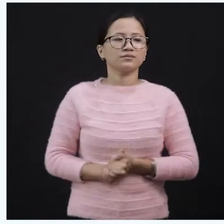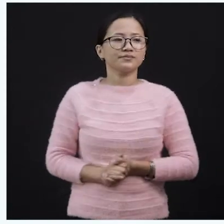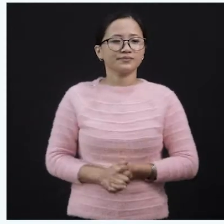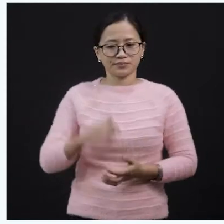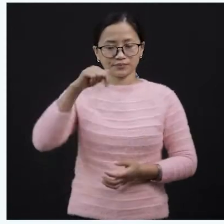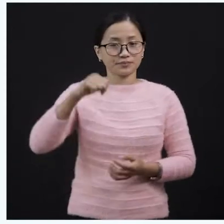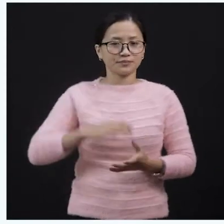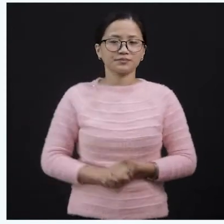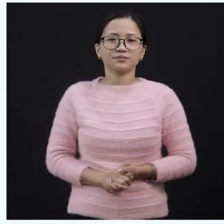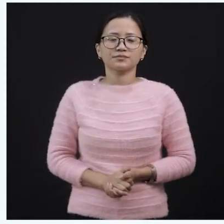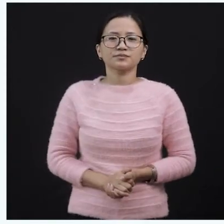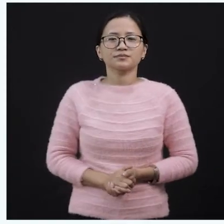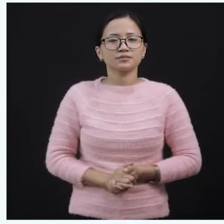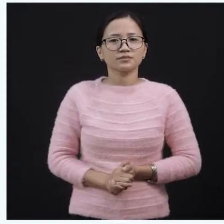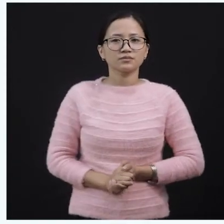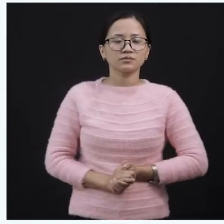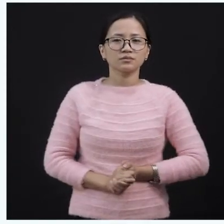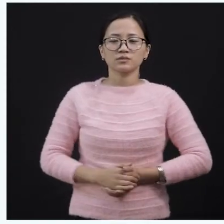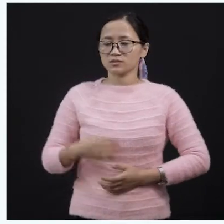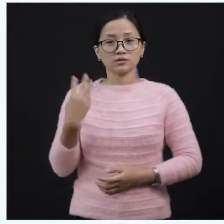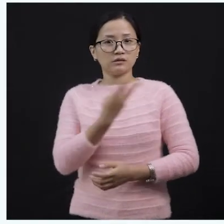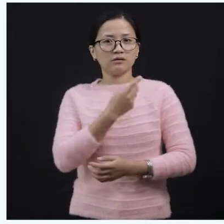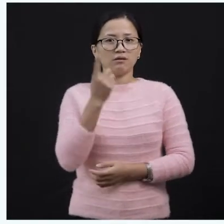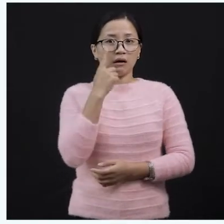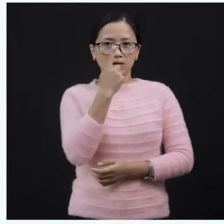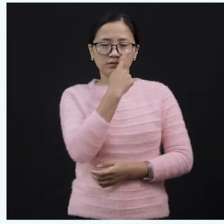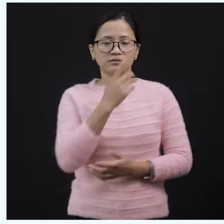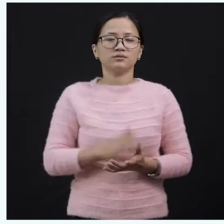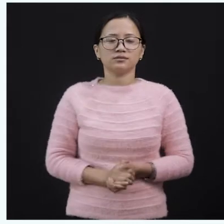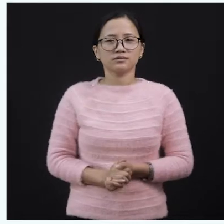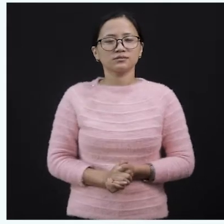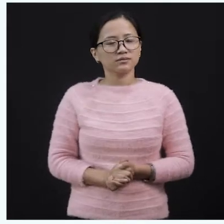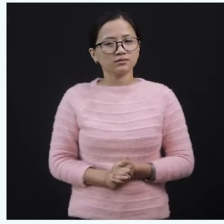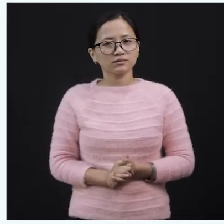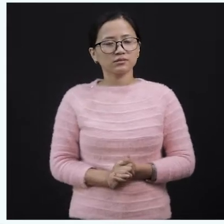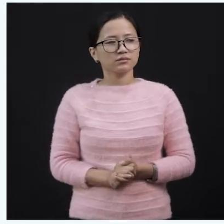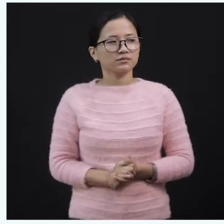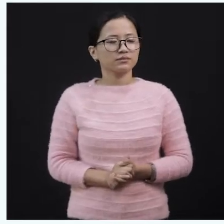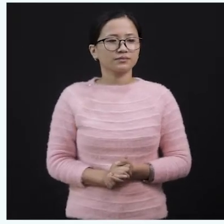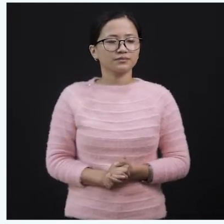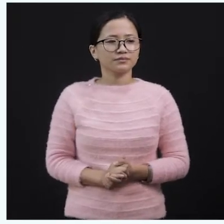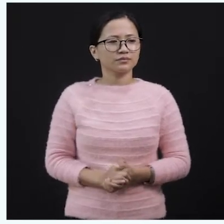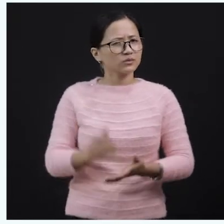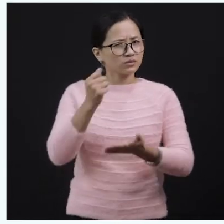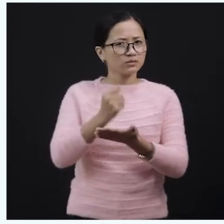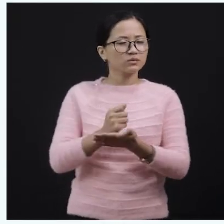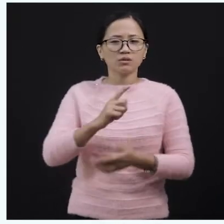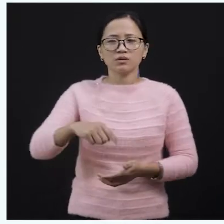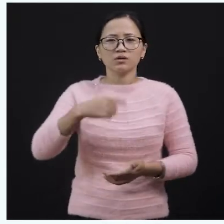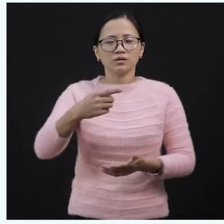Now, students, this is our eye, right? Now, we should